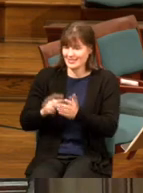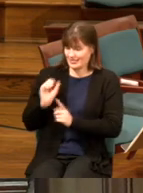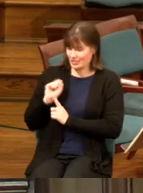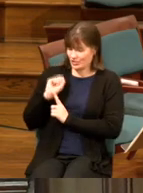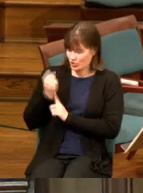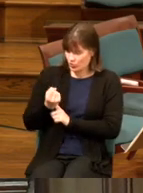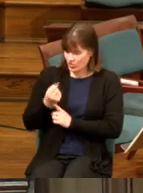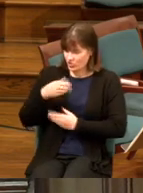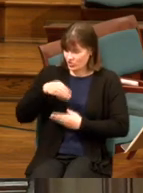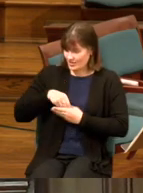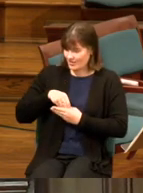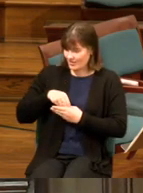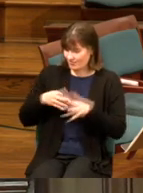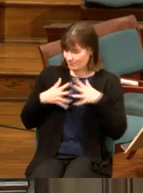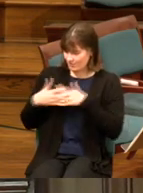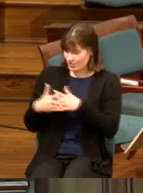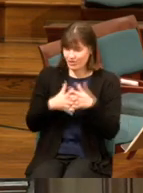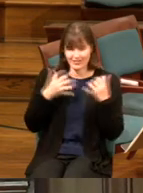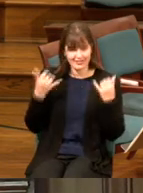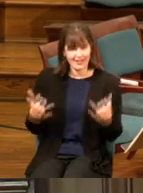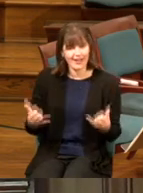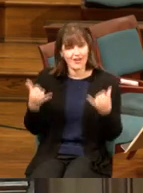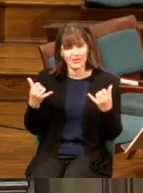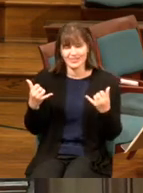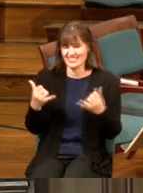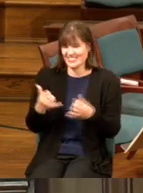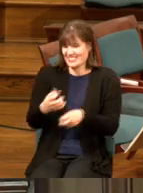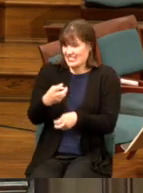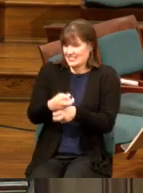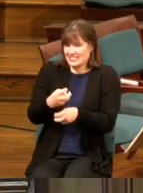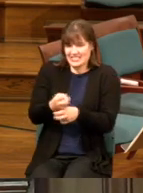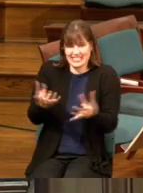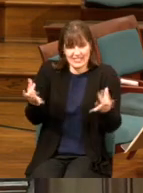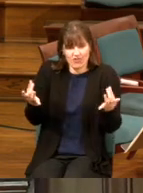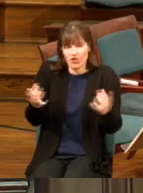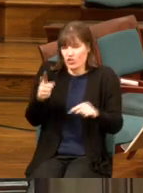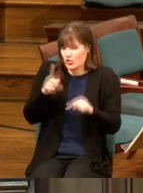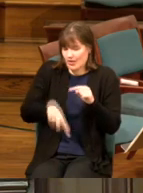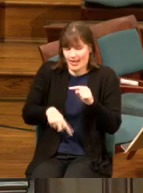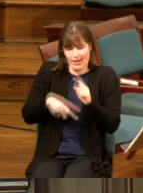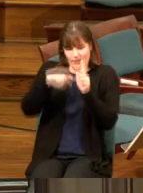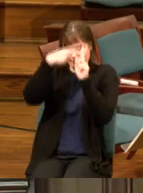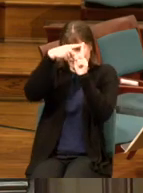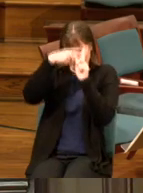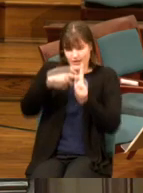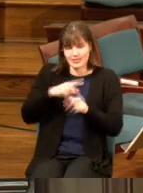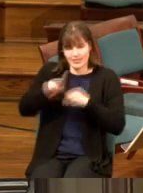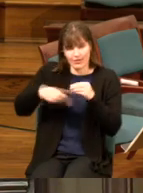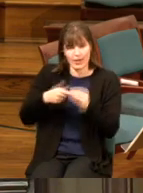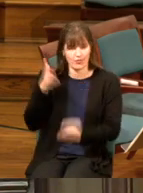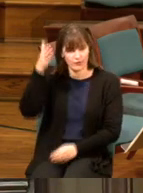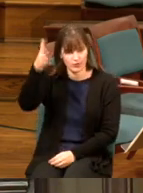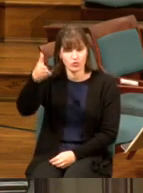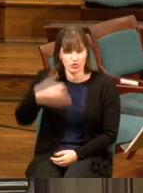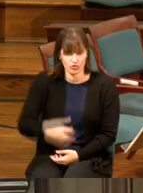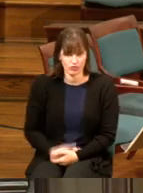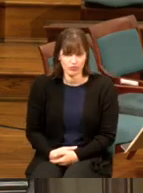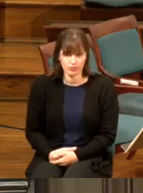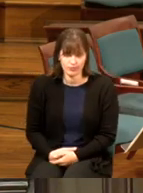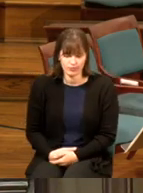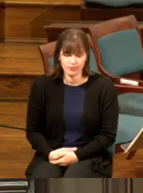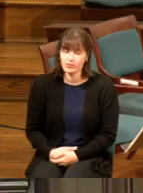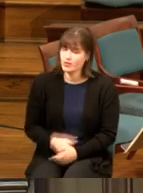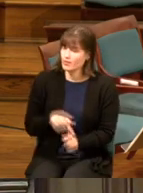now can make it difficult to be optimistic about the future.